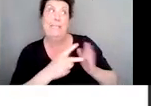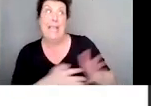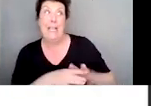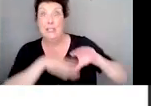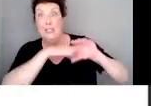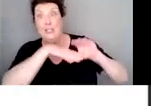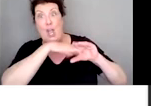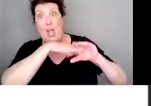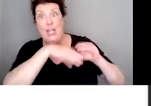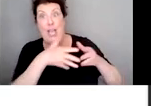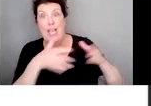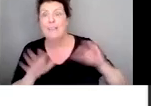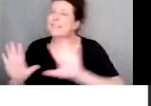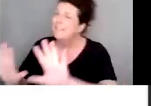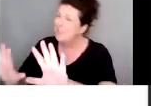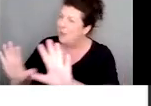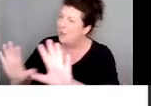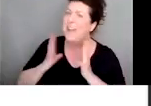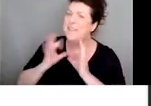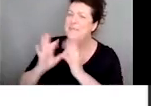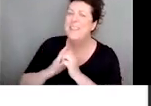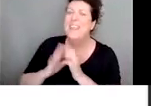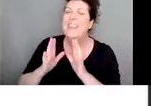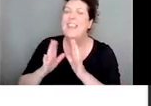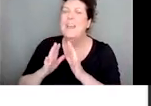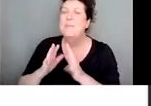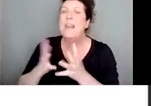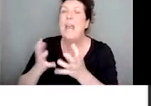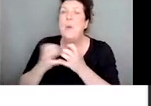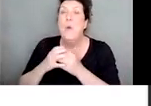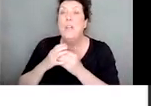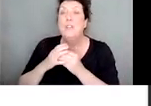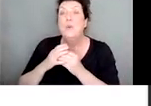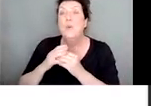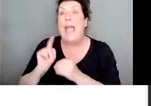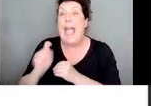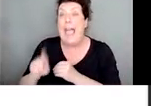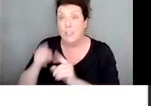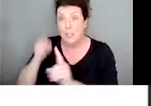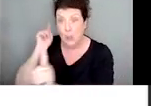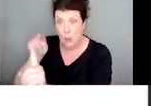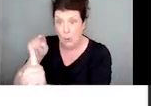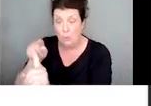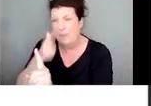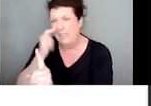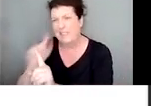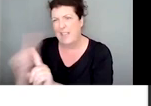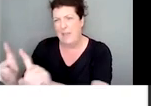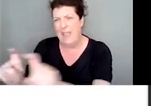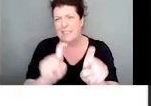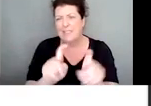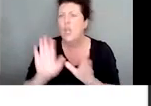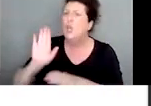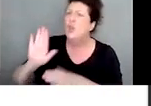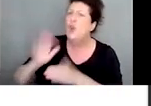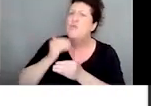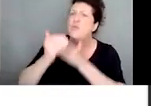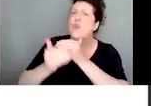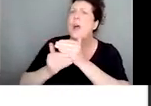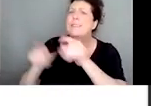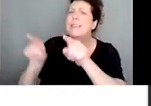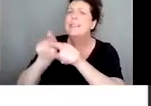you, um, uh, just cause I've been asking everyone, um, your, your process as a writer. Um,